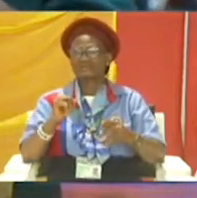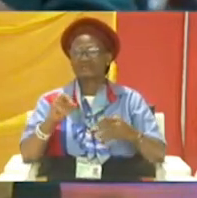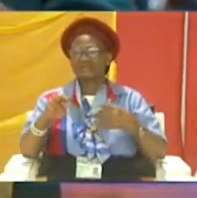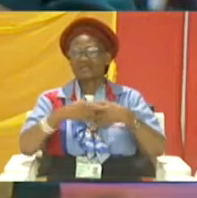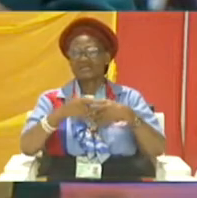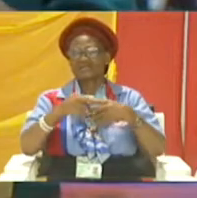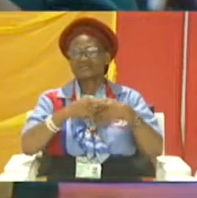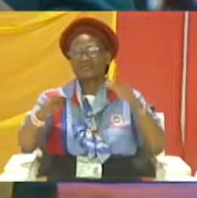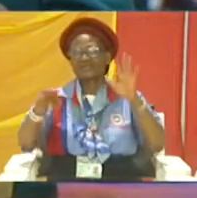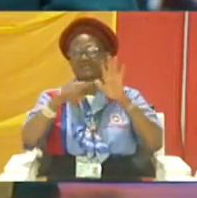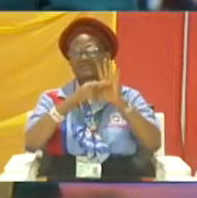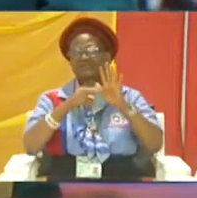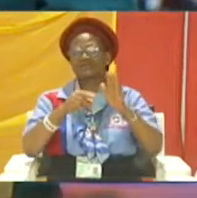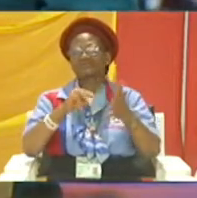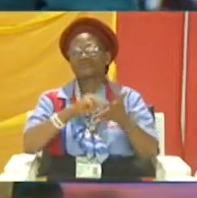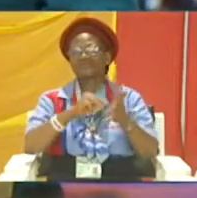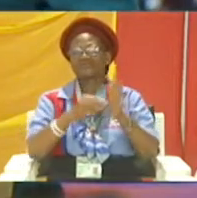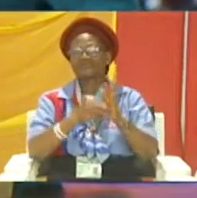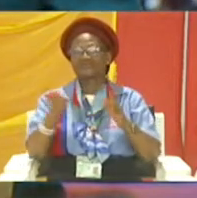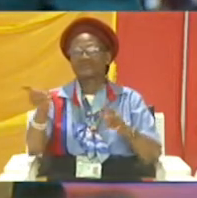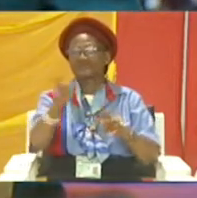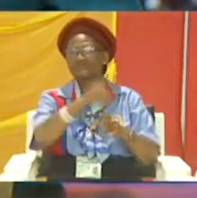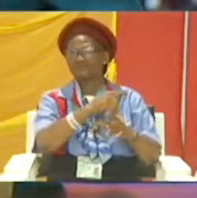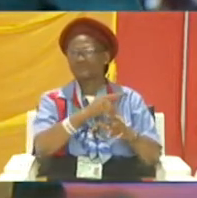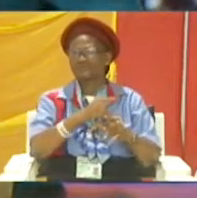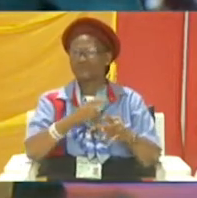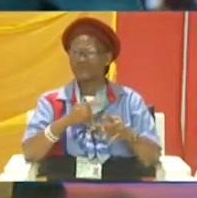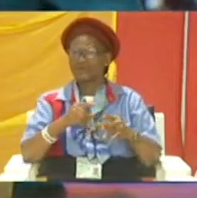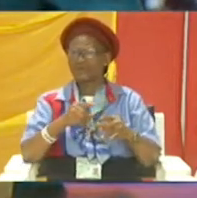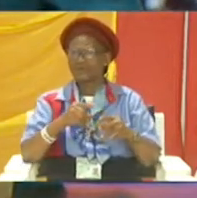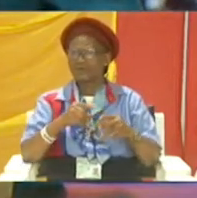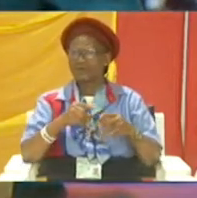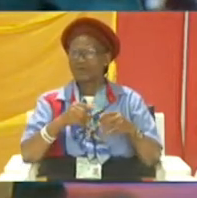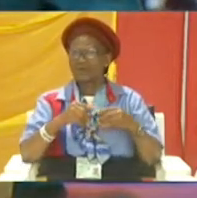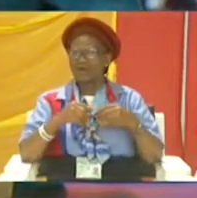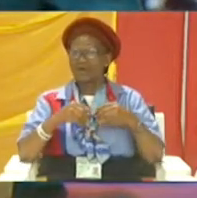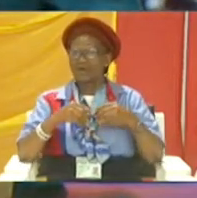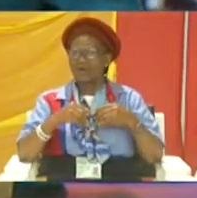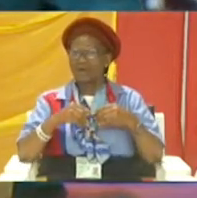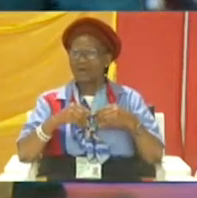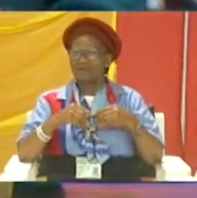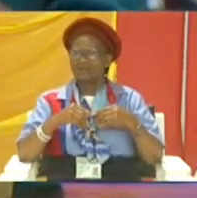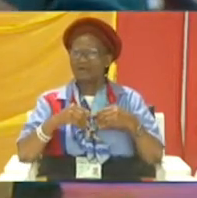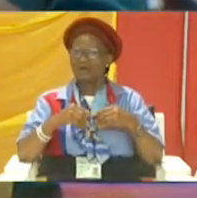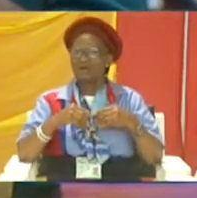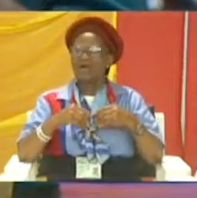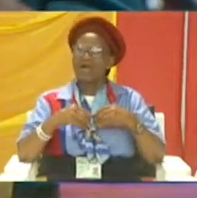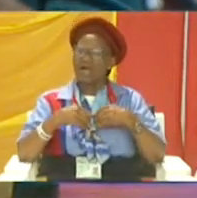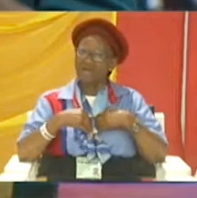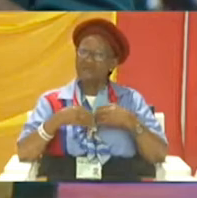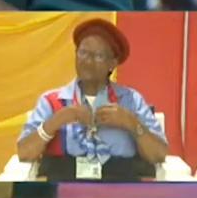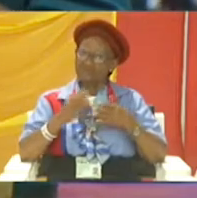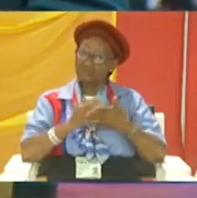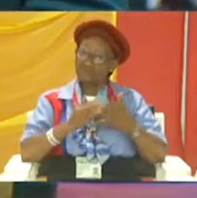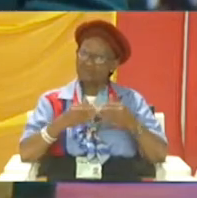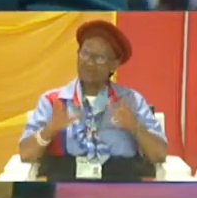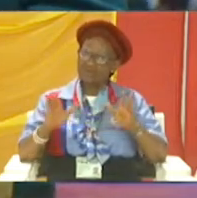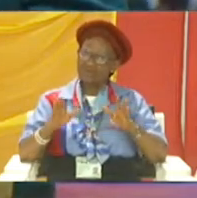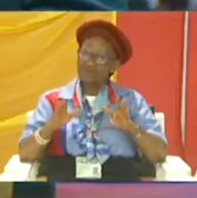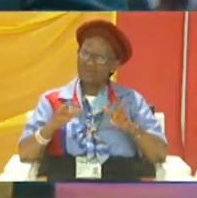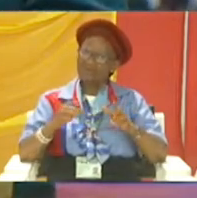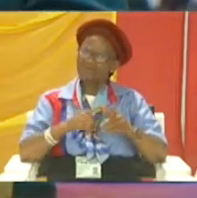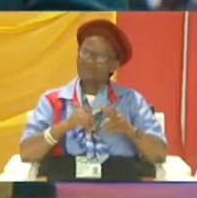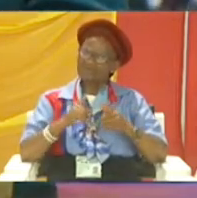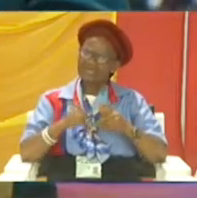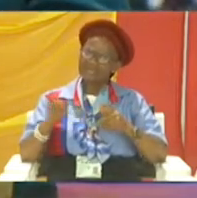Restoration means you had something. Idapada tumo si wipe o ti ni nkan kan ni igba kan ri. Then you lost it.